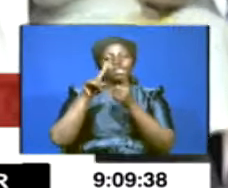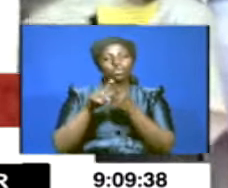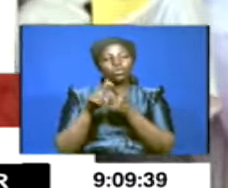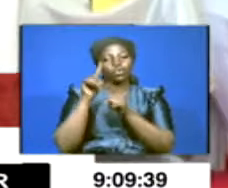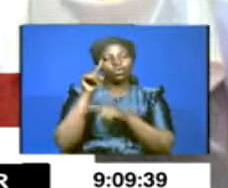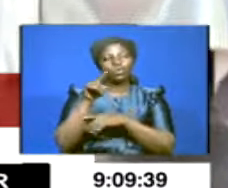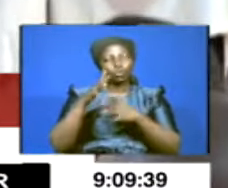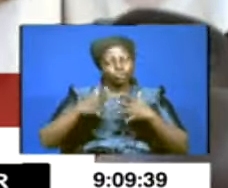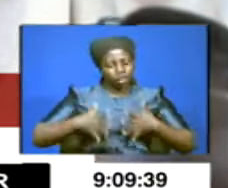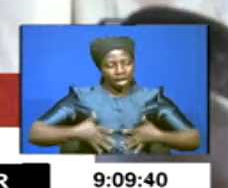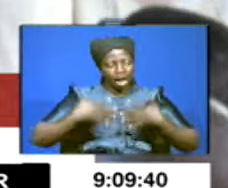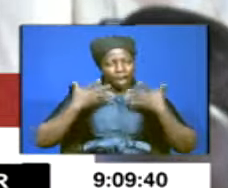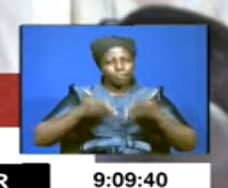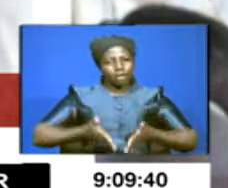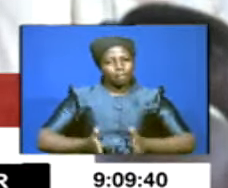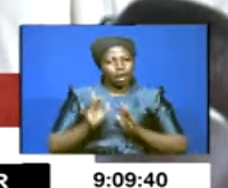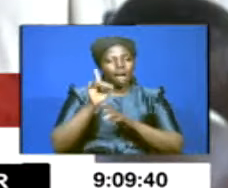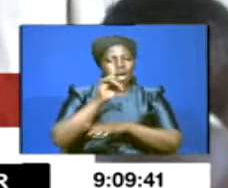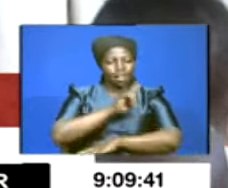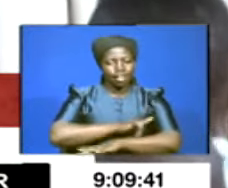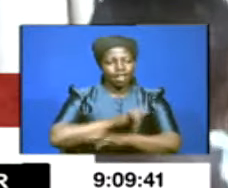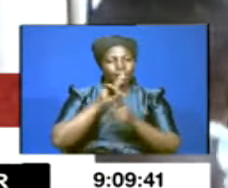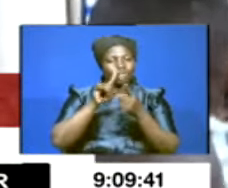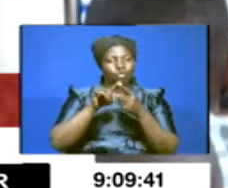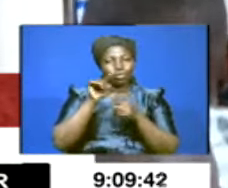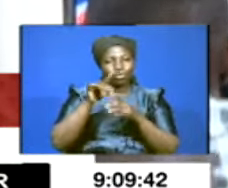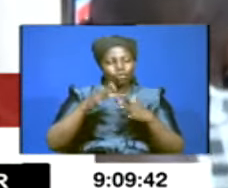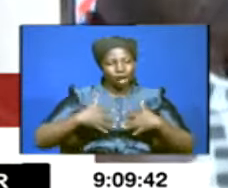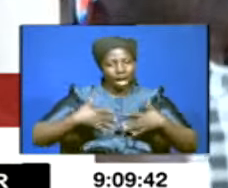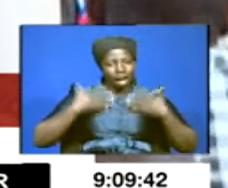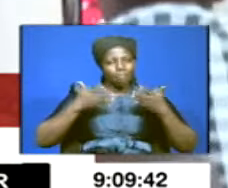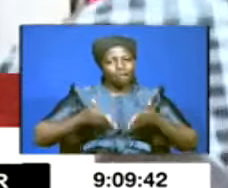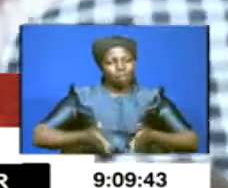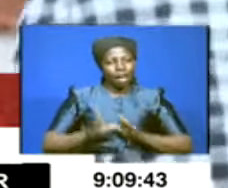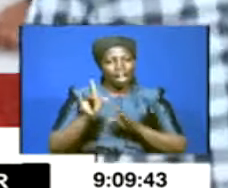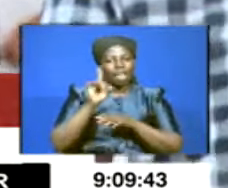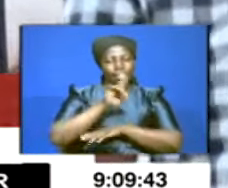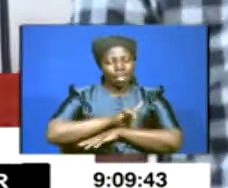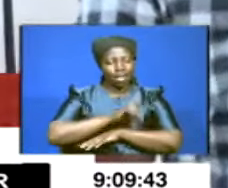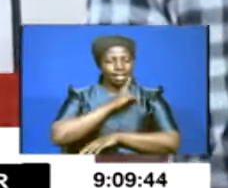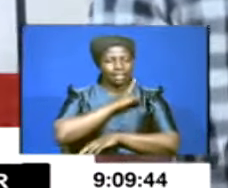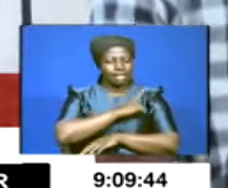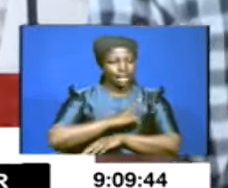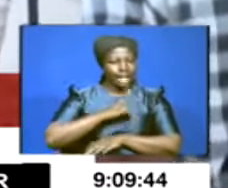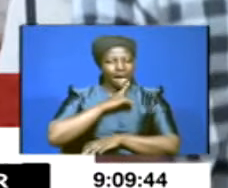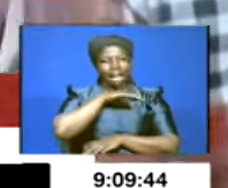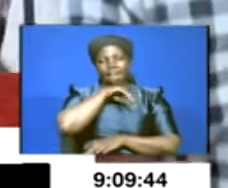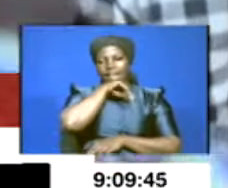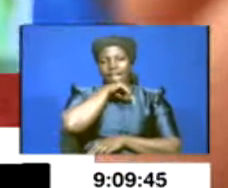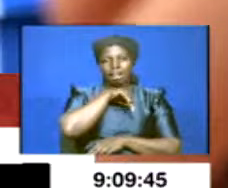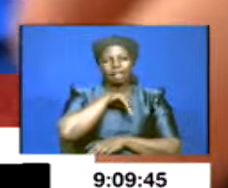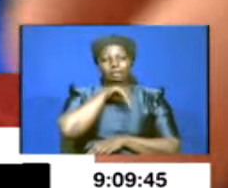birthday to you. Happy birthday, dear Baba.